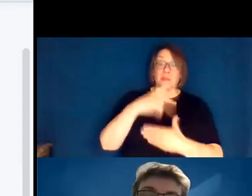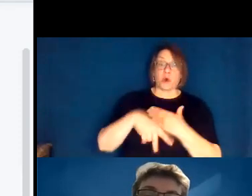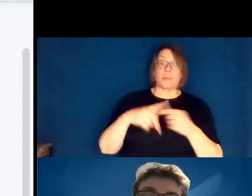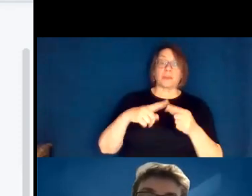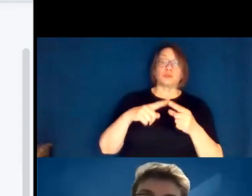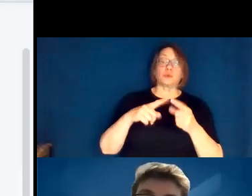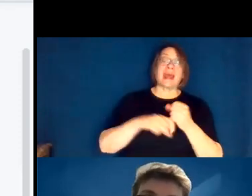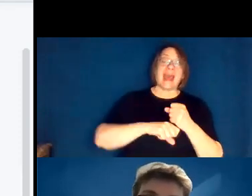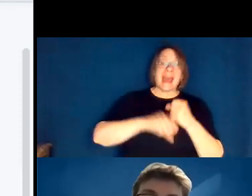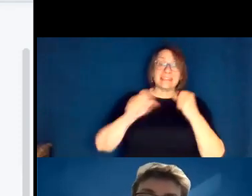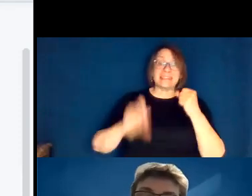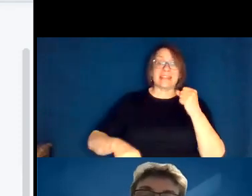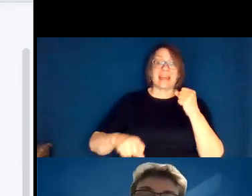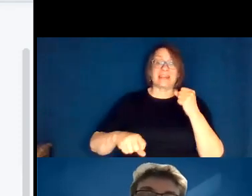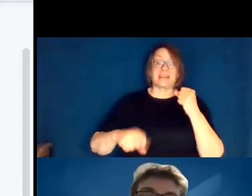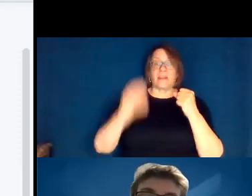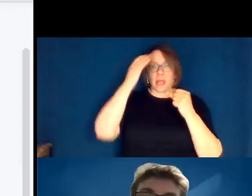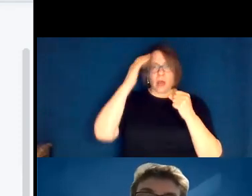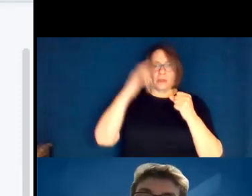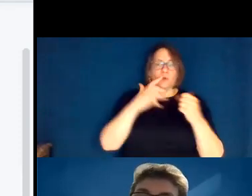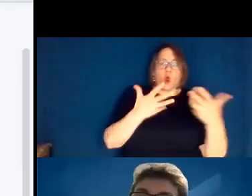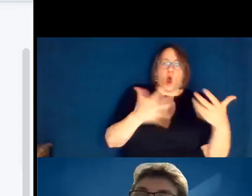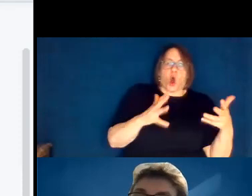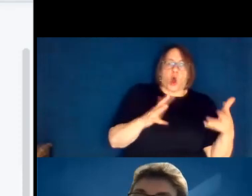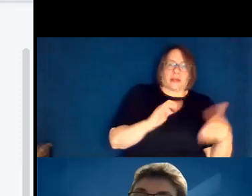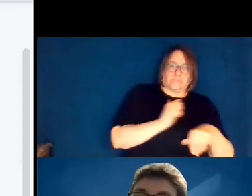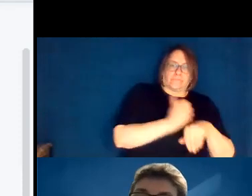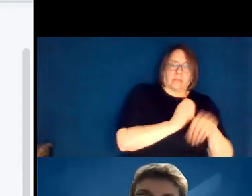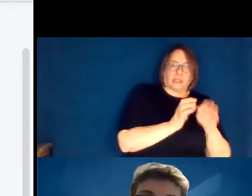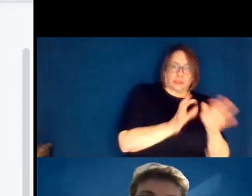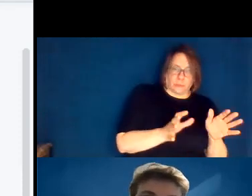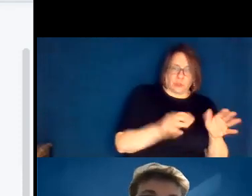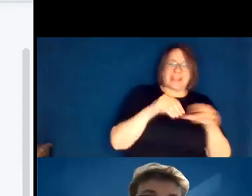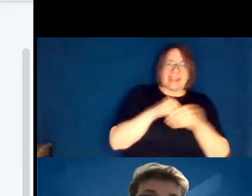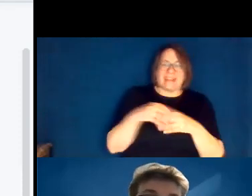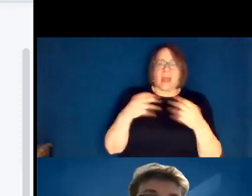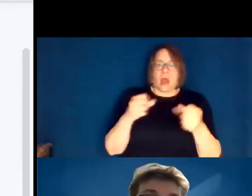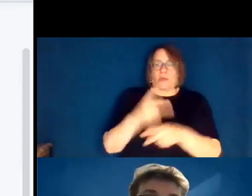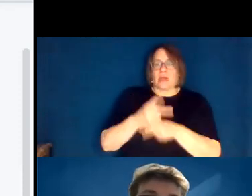knowledge for current interpreters in the public healthcare sector.